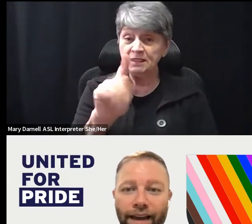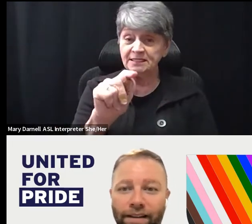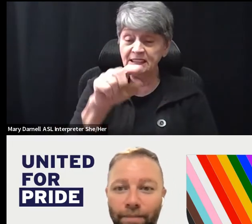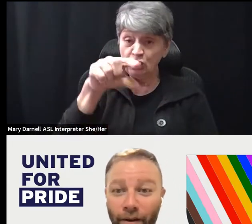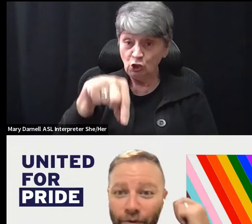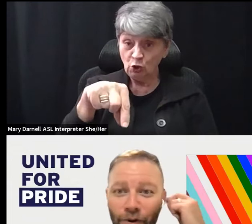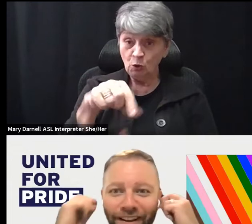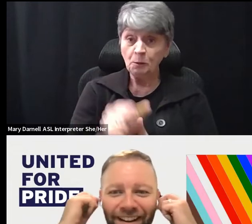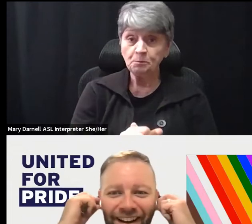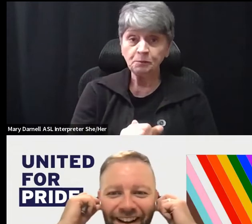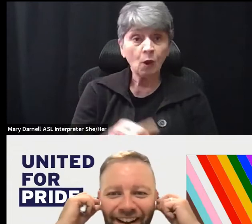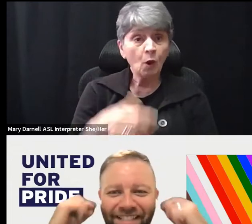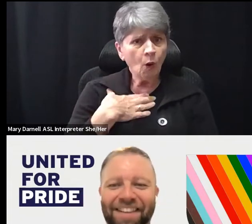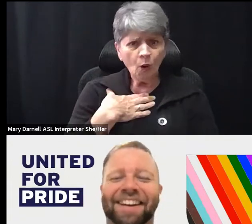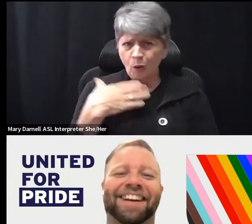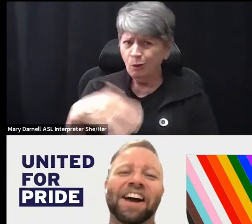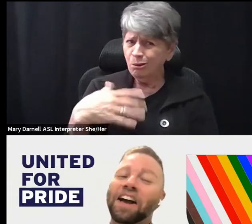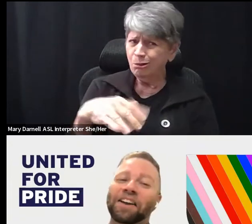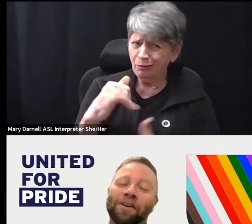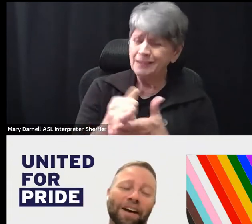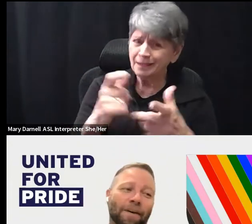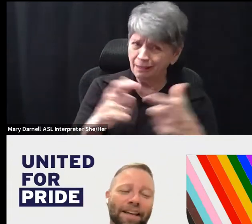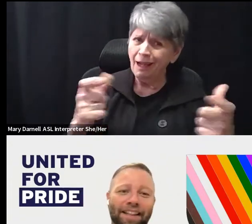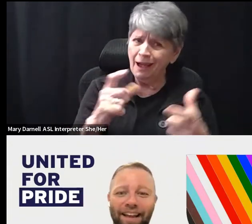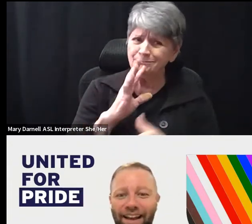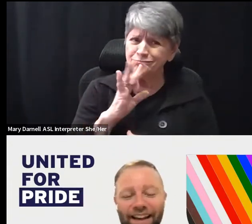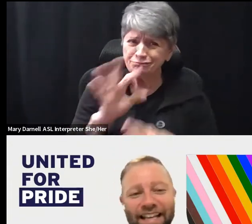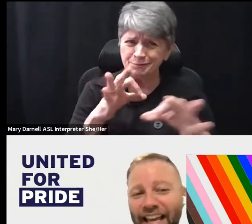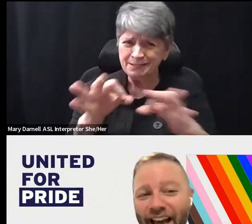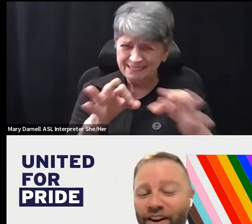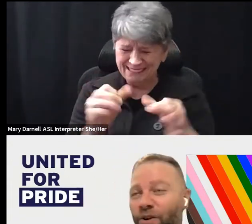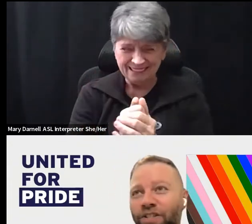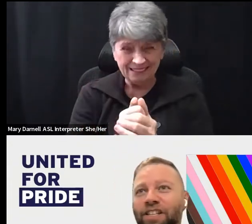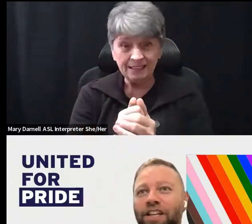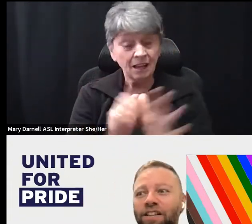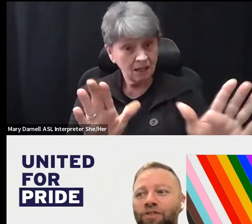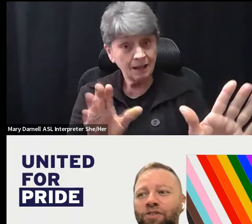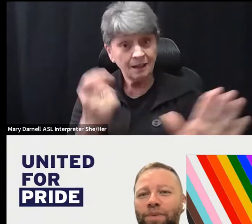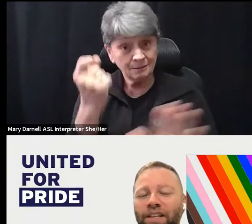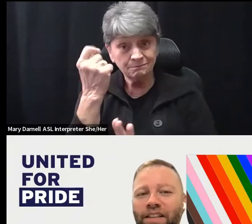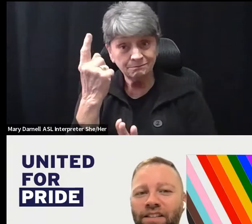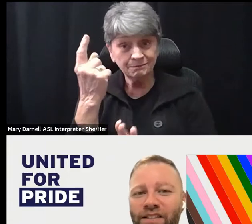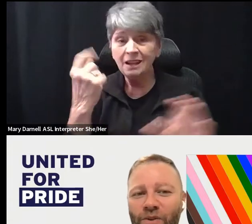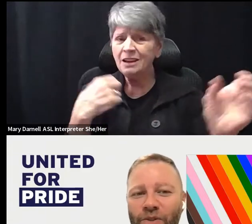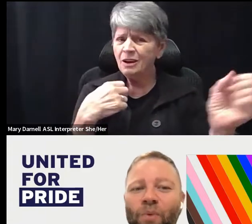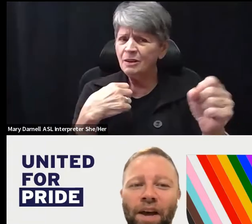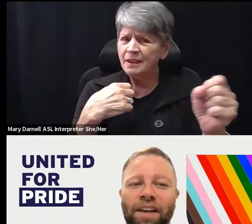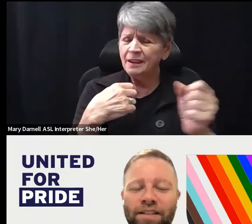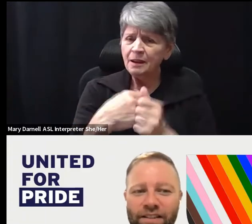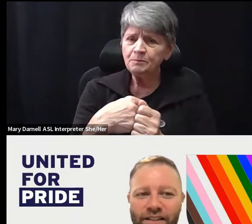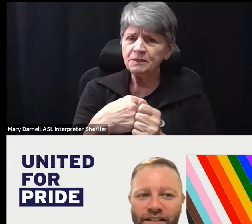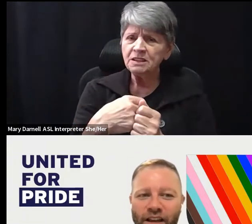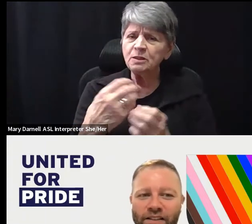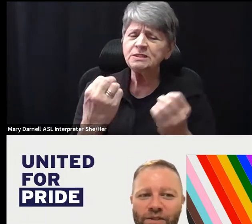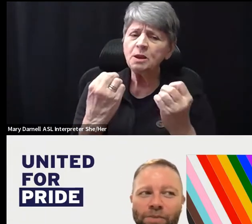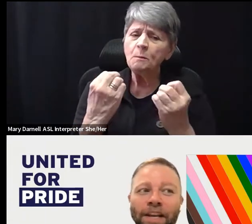Well, that is a mouthful. Does that make sense? Yeah, no, there's so many things that went